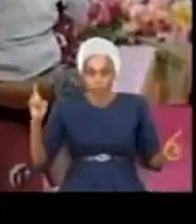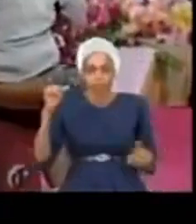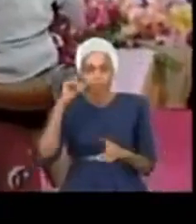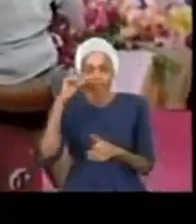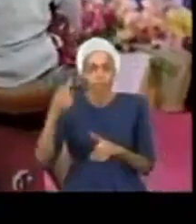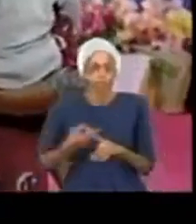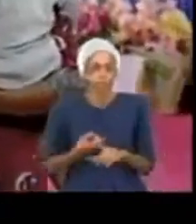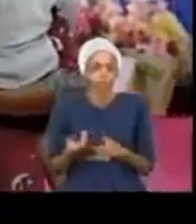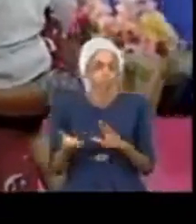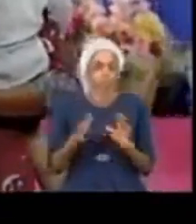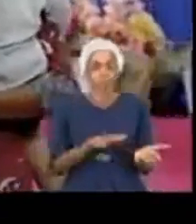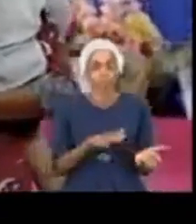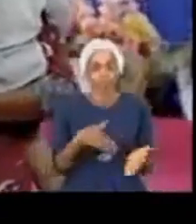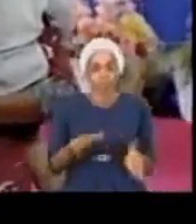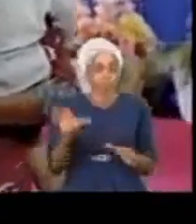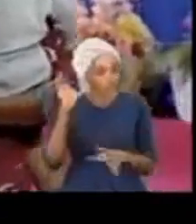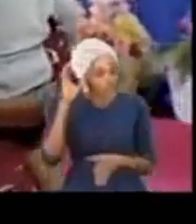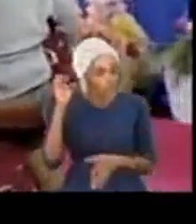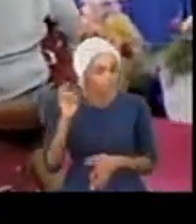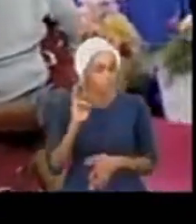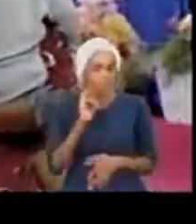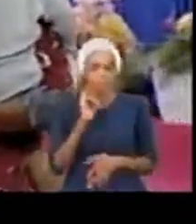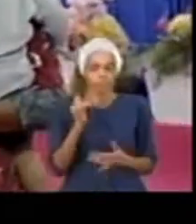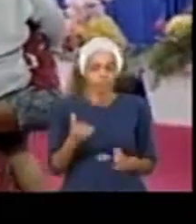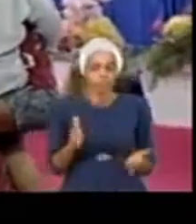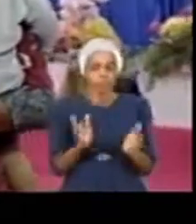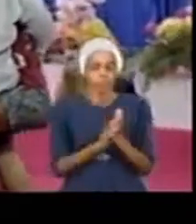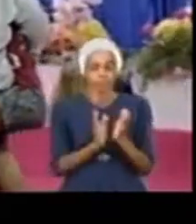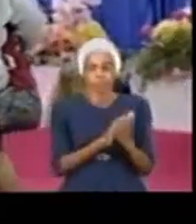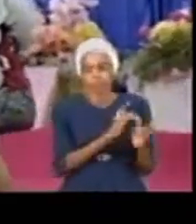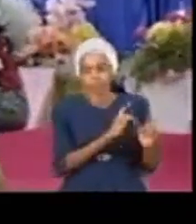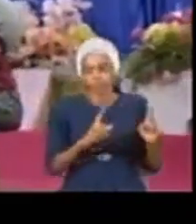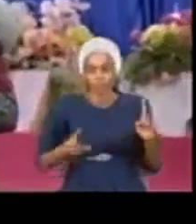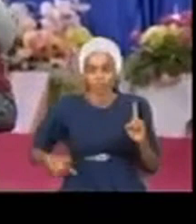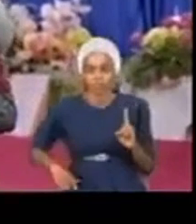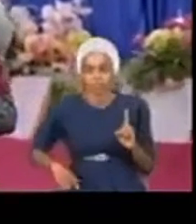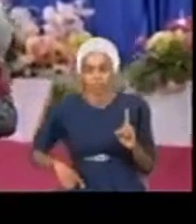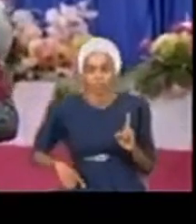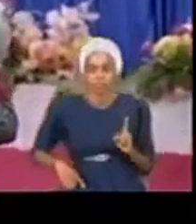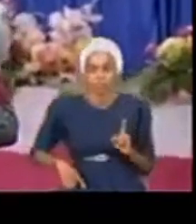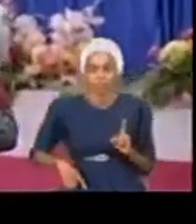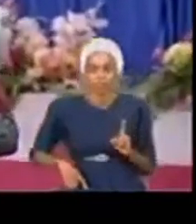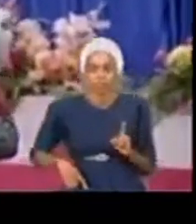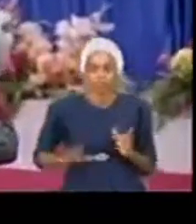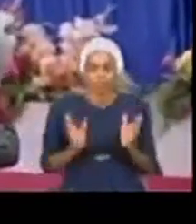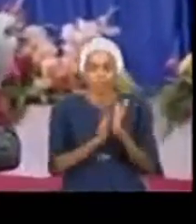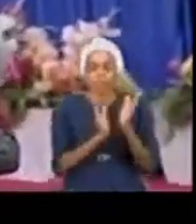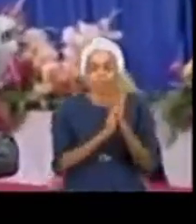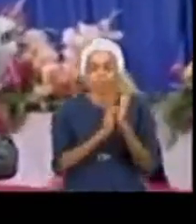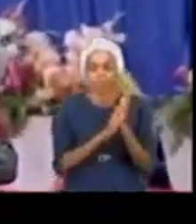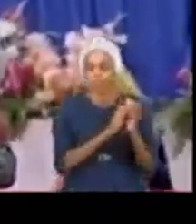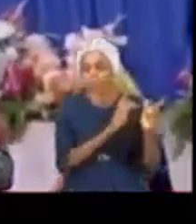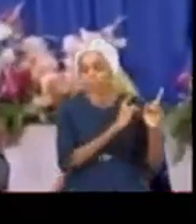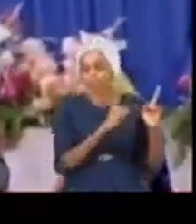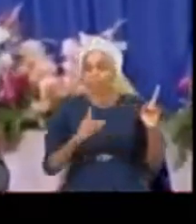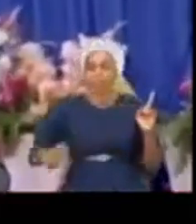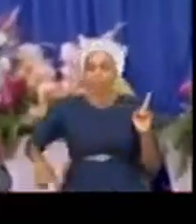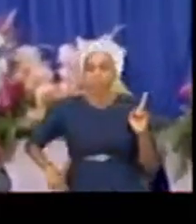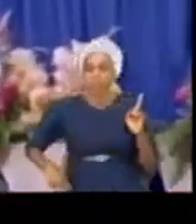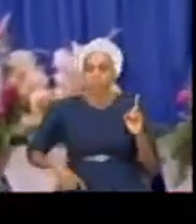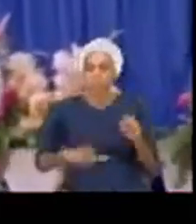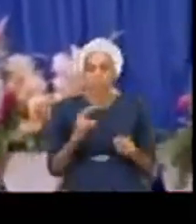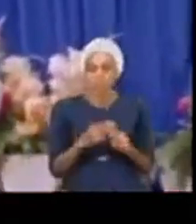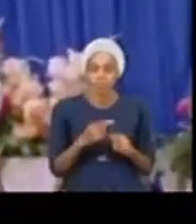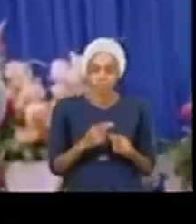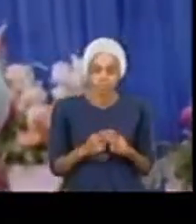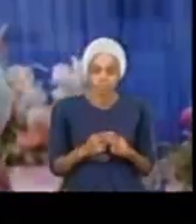Lord. Praise the living Jesus. My name is Ayonwola Bosede. By the grace